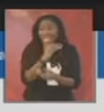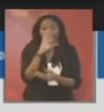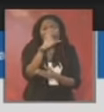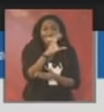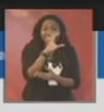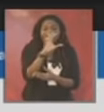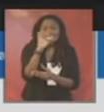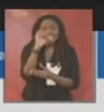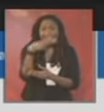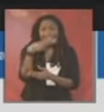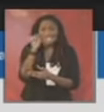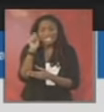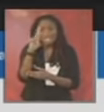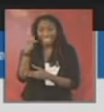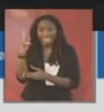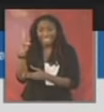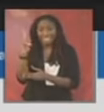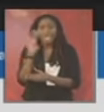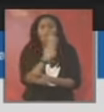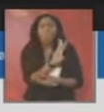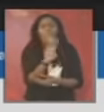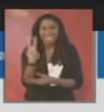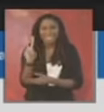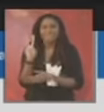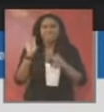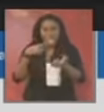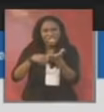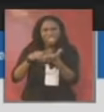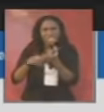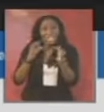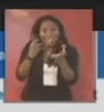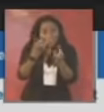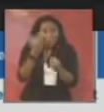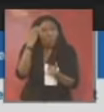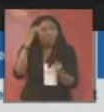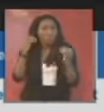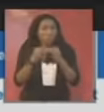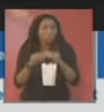CCHSRD websites, as well as the various social media. Next slide.